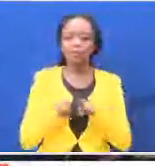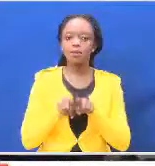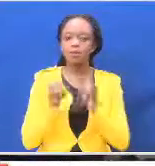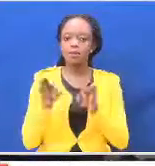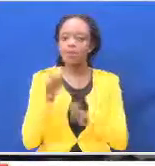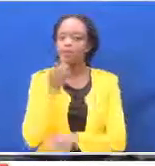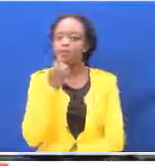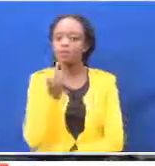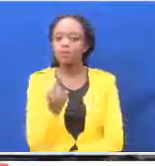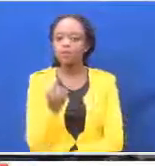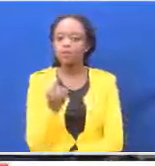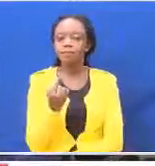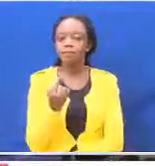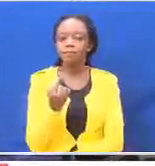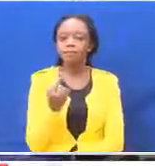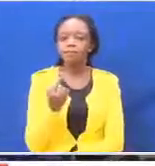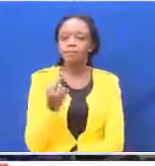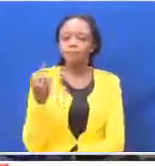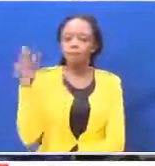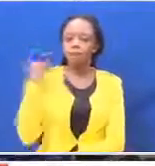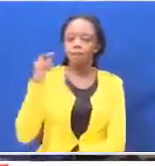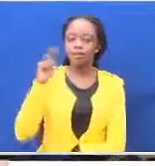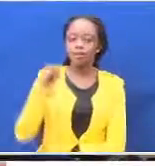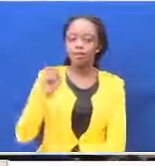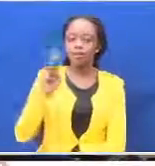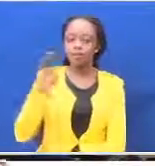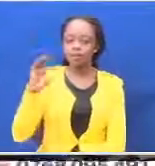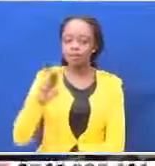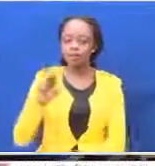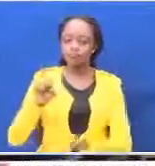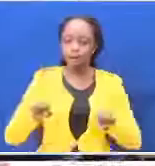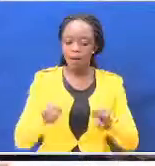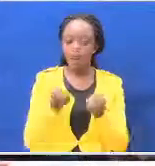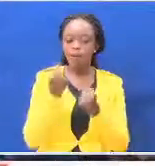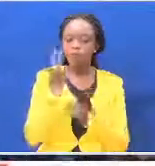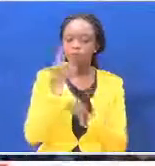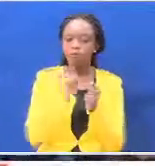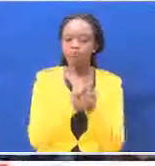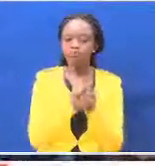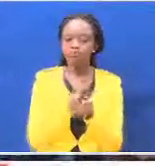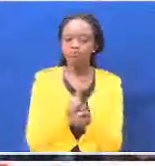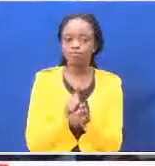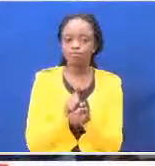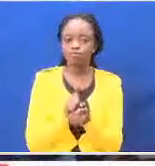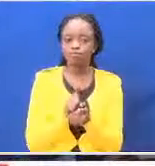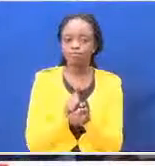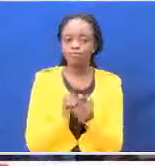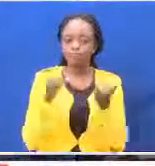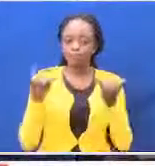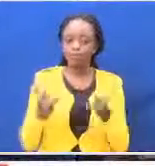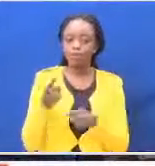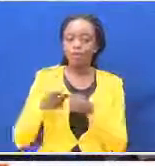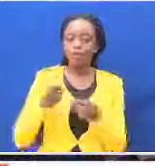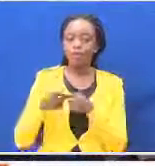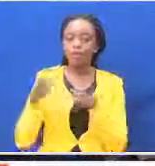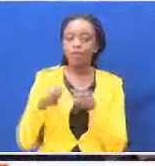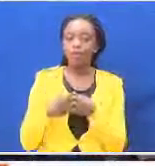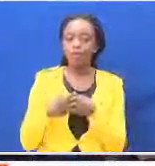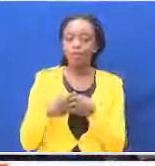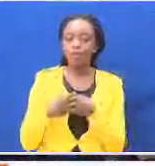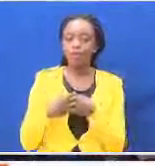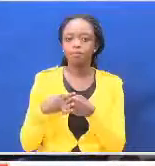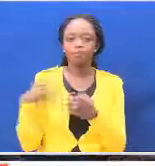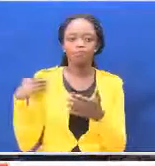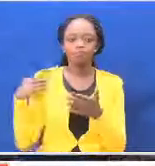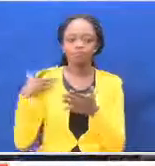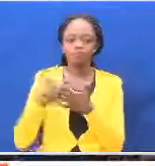kuwa last NDC ilifanyika 2011. Sasa ni miaka tisa. Katiba